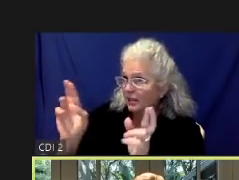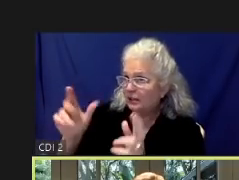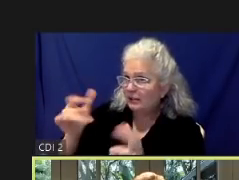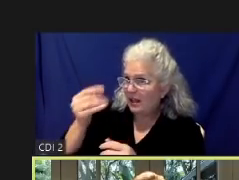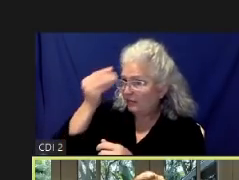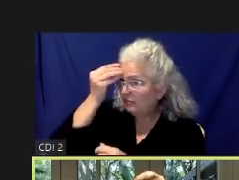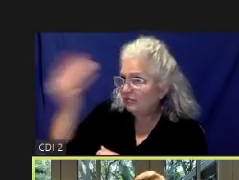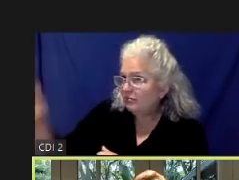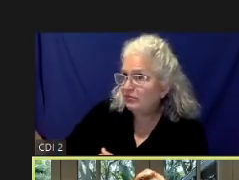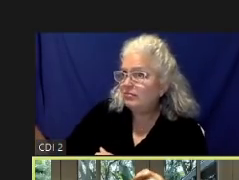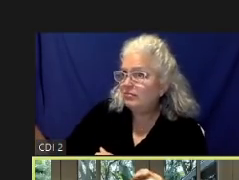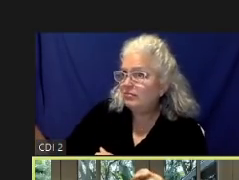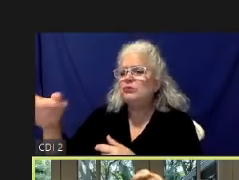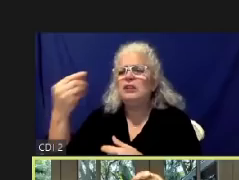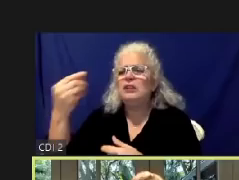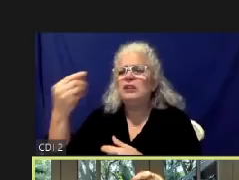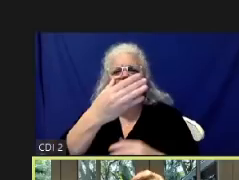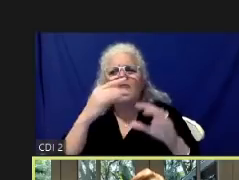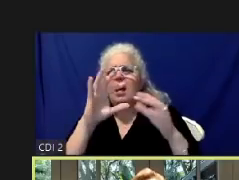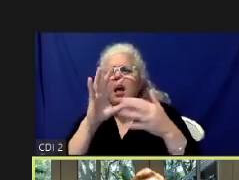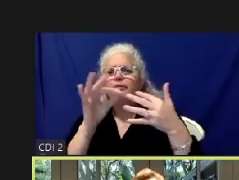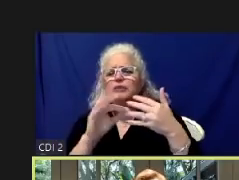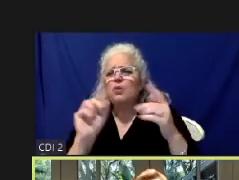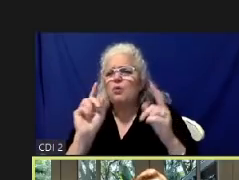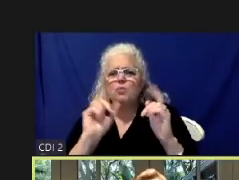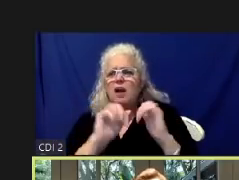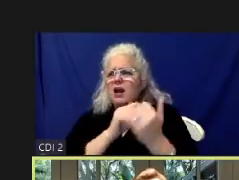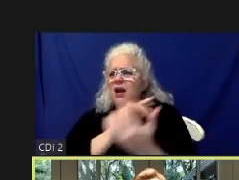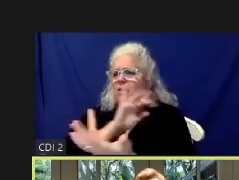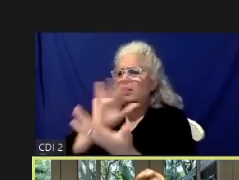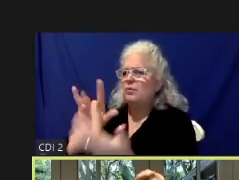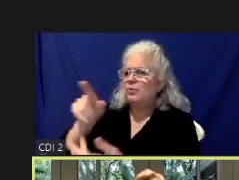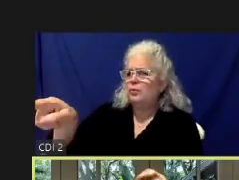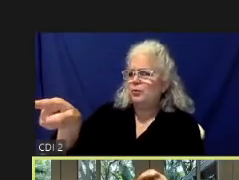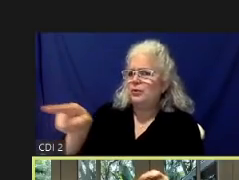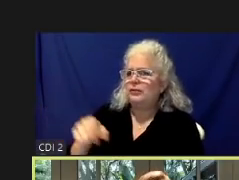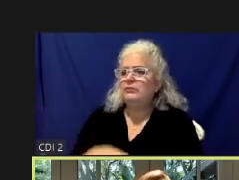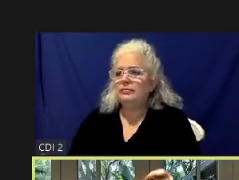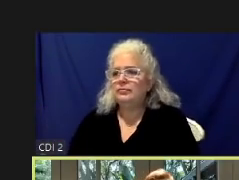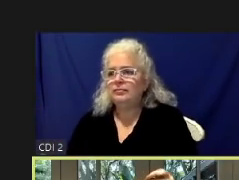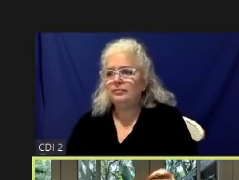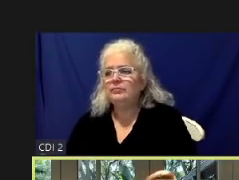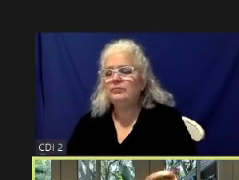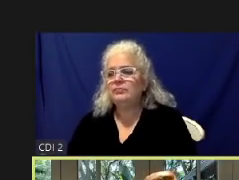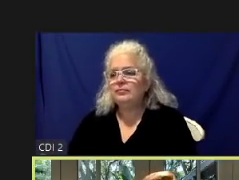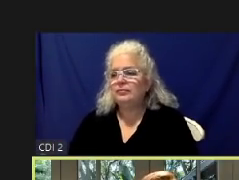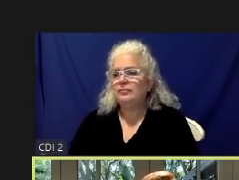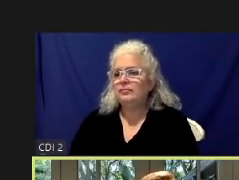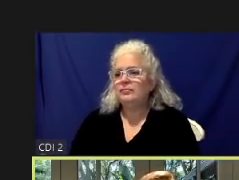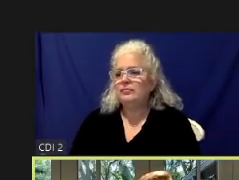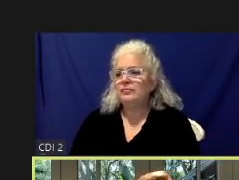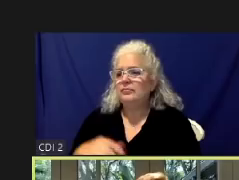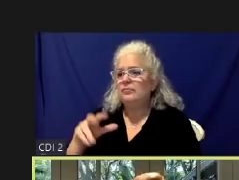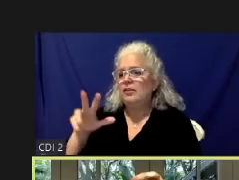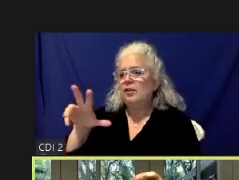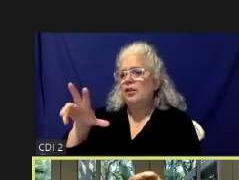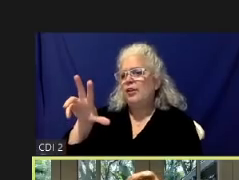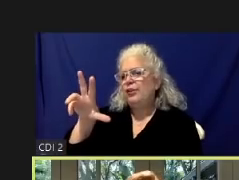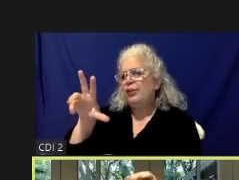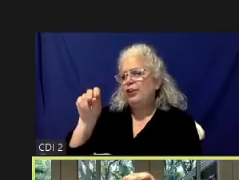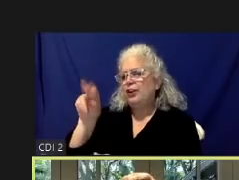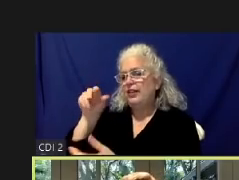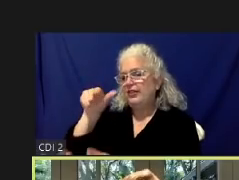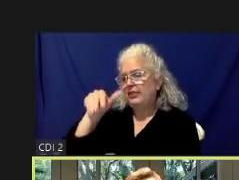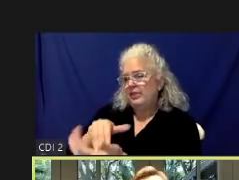signed up thus far. It's close to 30,000 as those individuals not only are eligible, but most importantly, as there